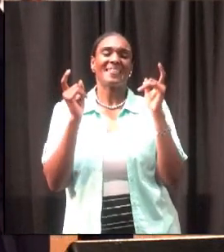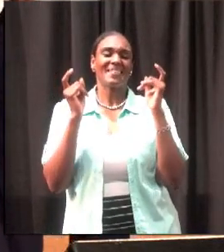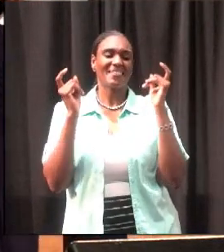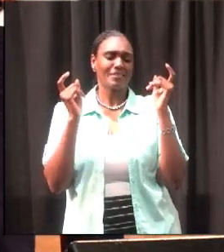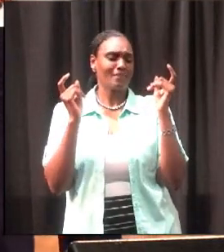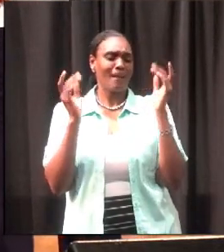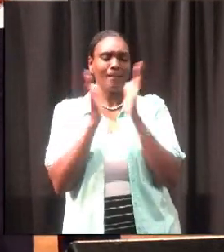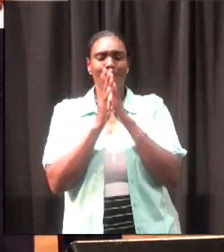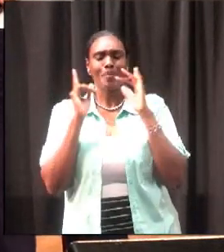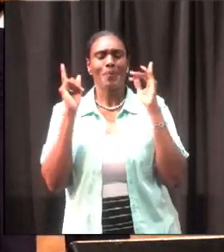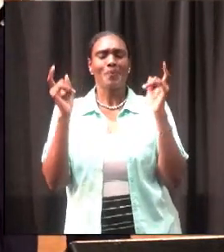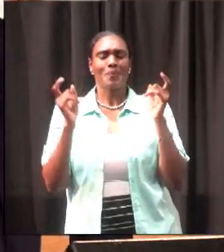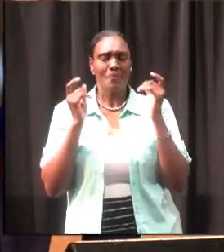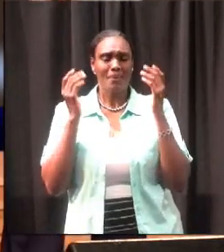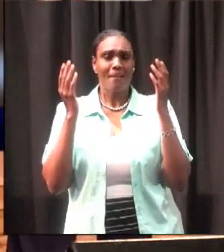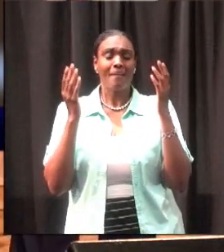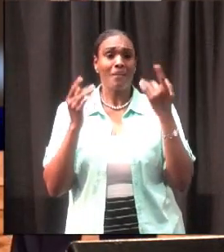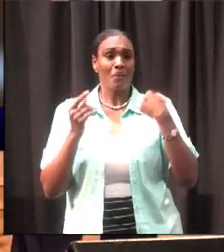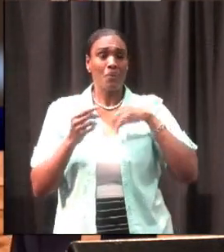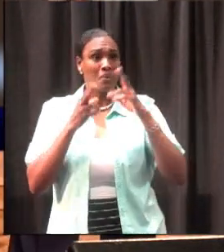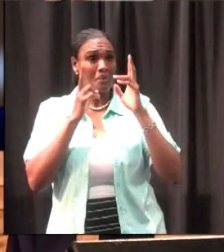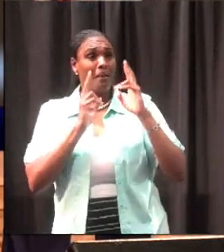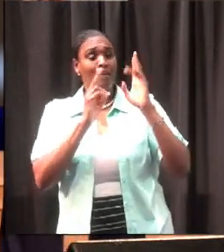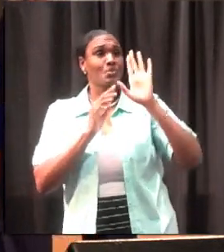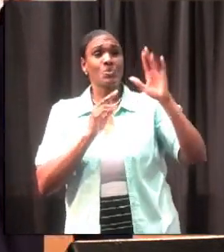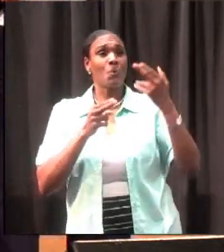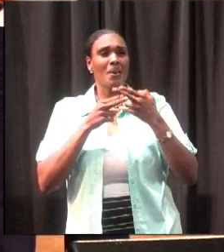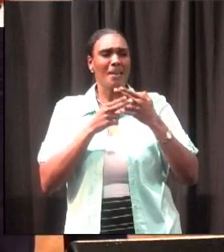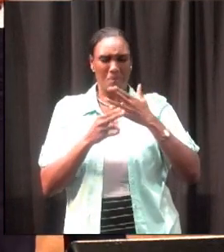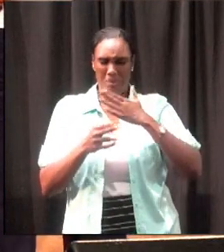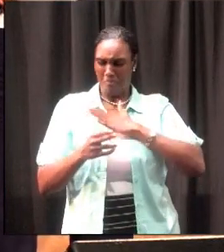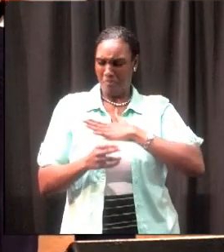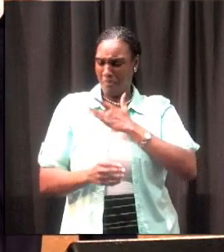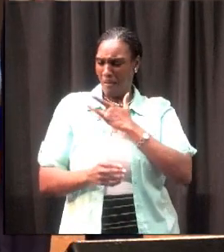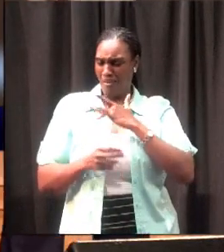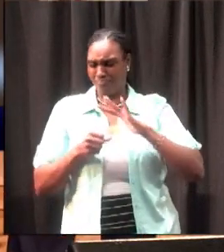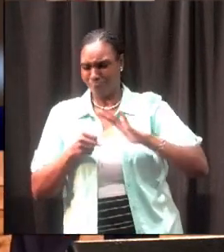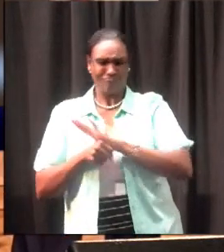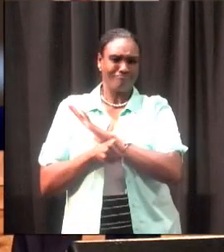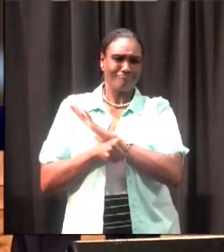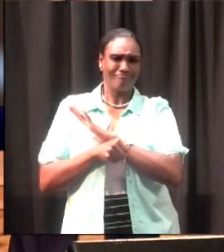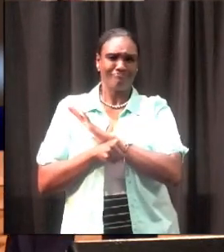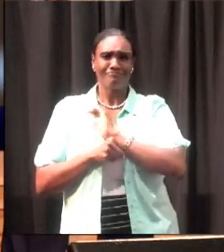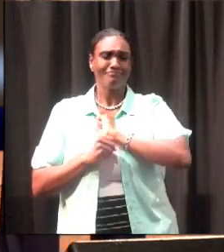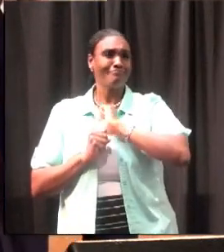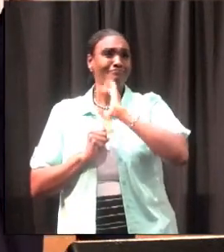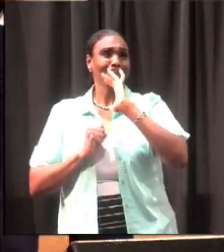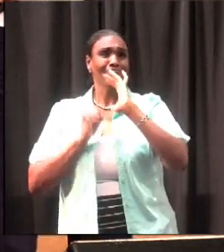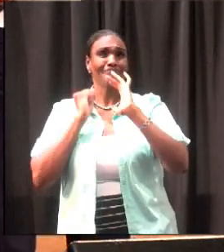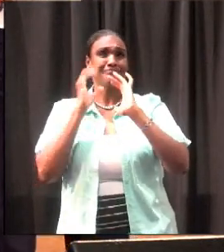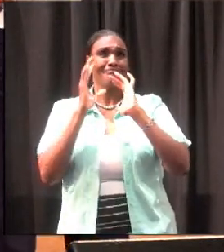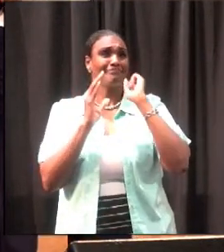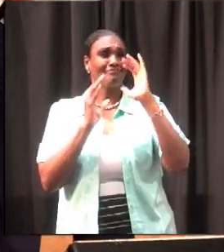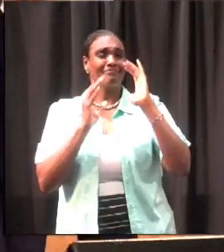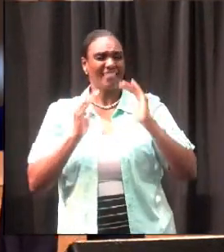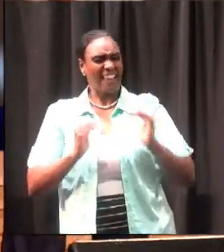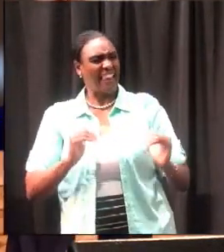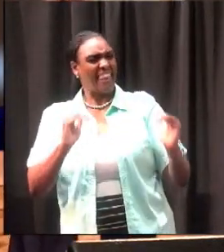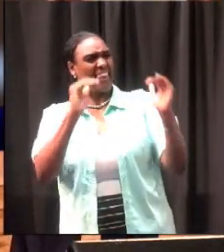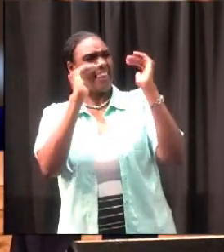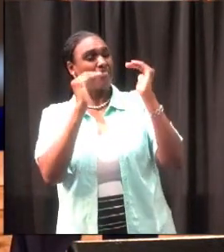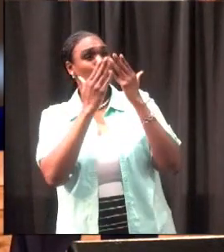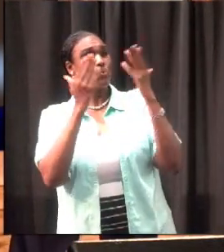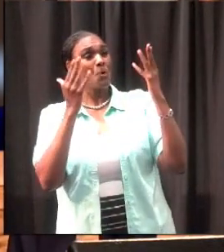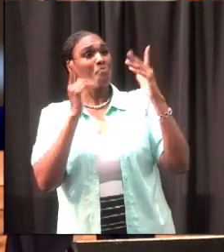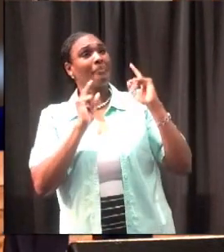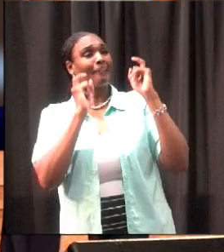Hallelujah. We bless your name, oh God. With my whole heart, I will lift you up. With my whole heart,